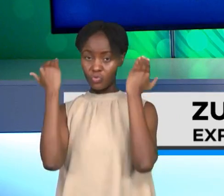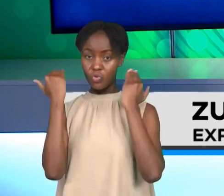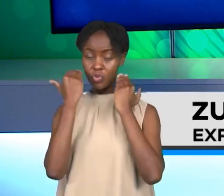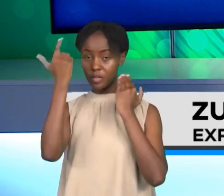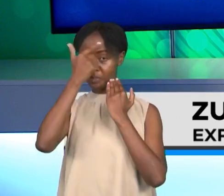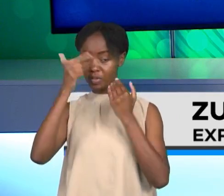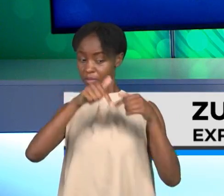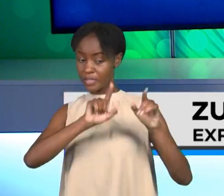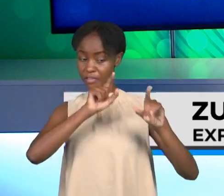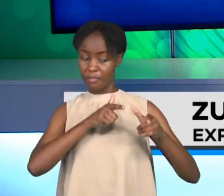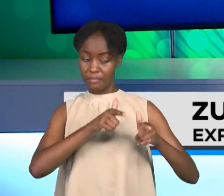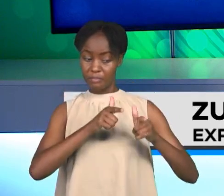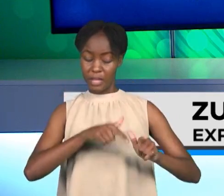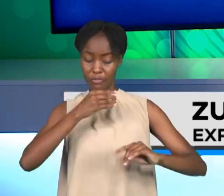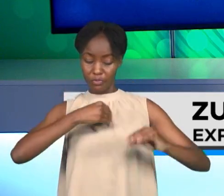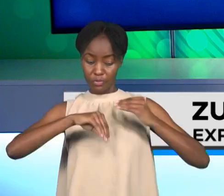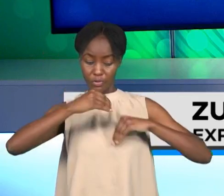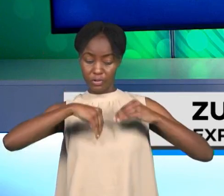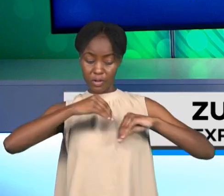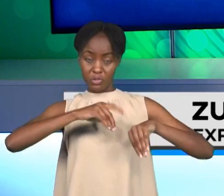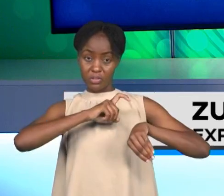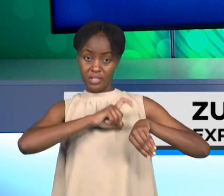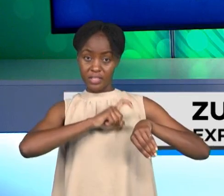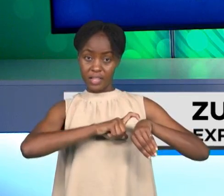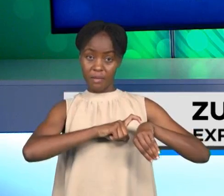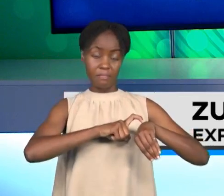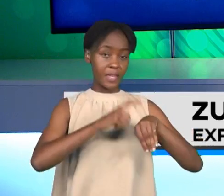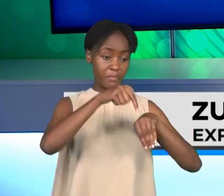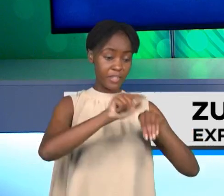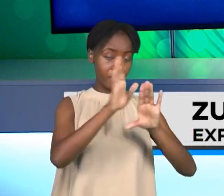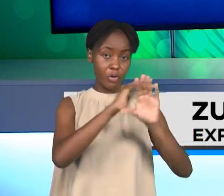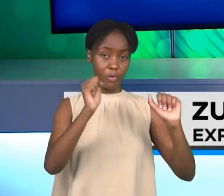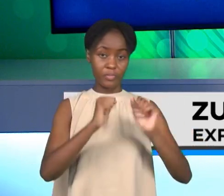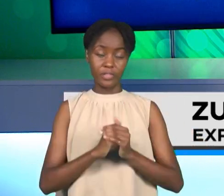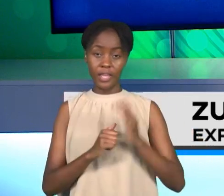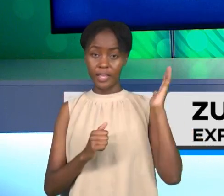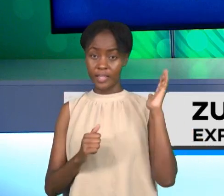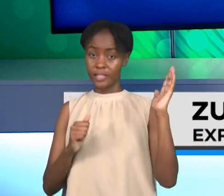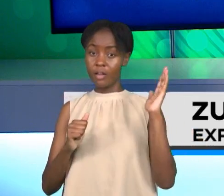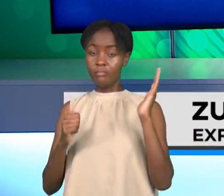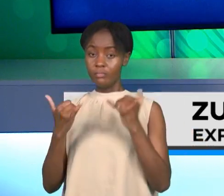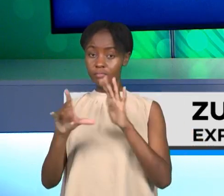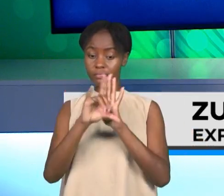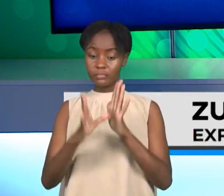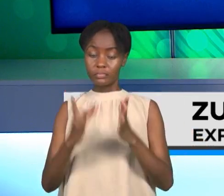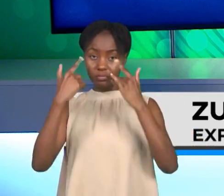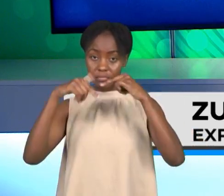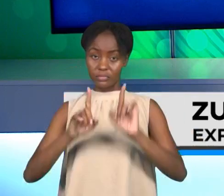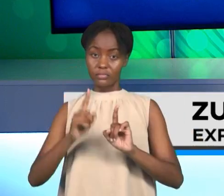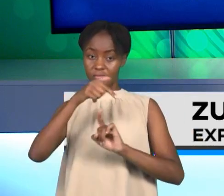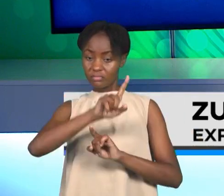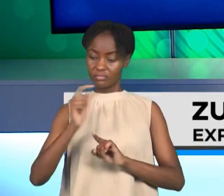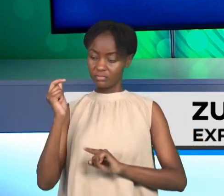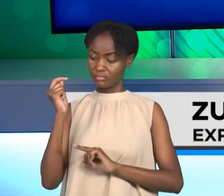graft during his time in office. That is according to law professor Kathleen Powell. Zuma's legal team has announced that he will not